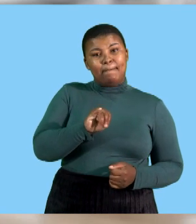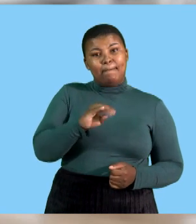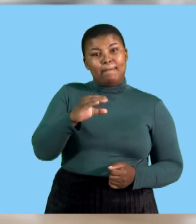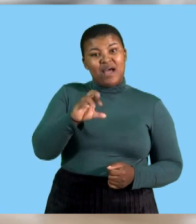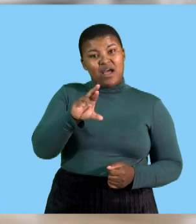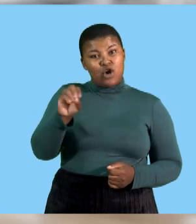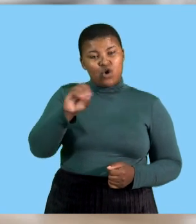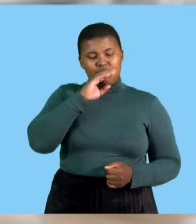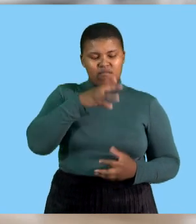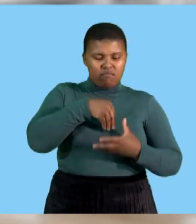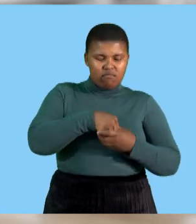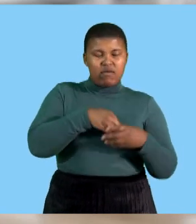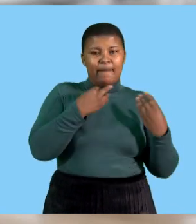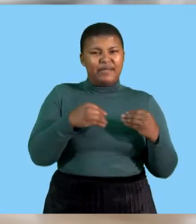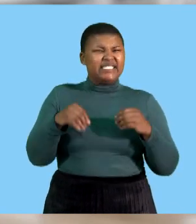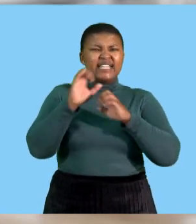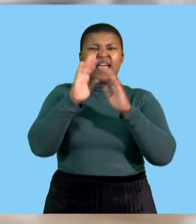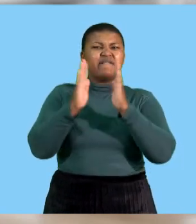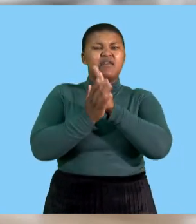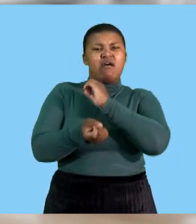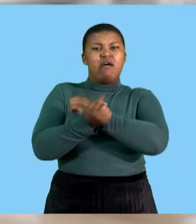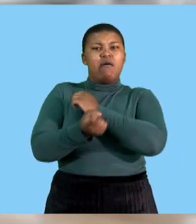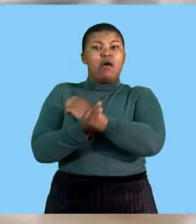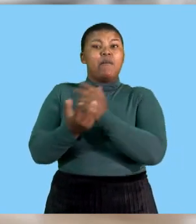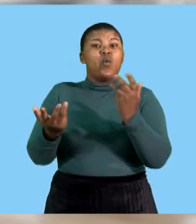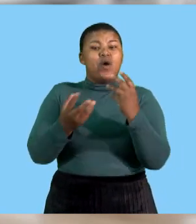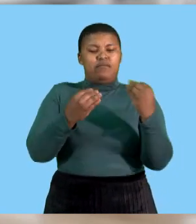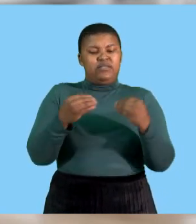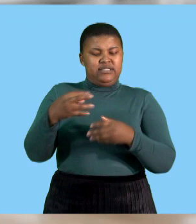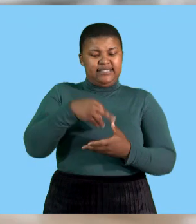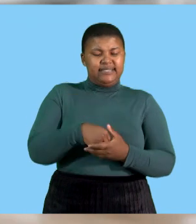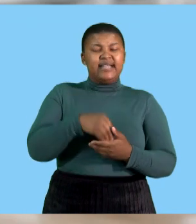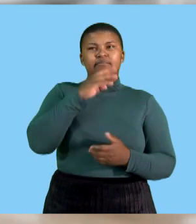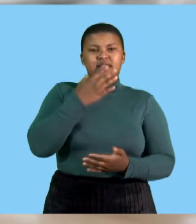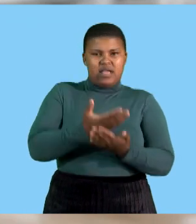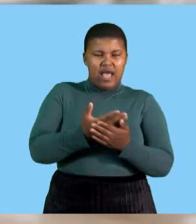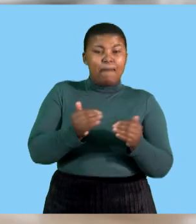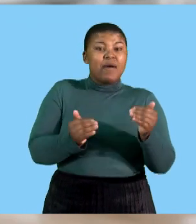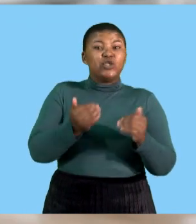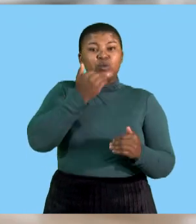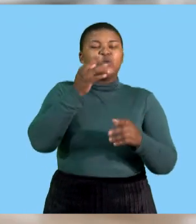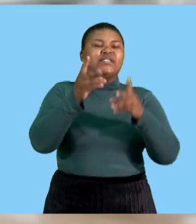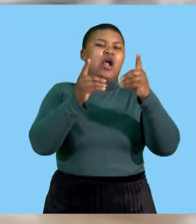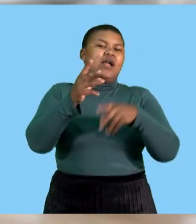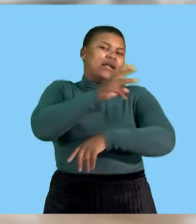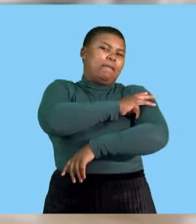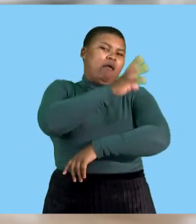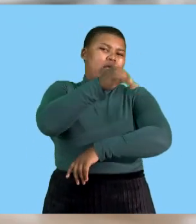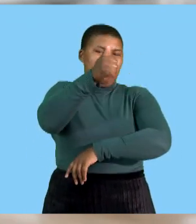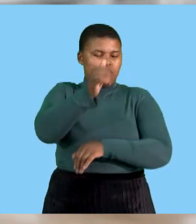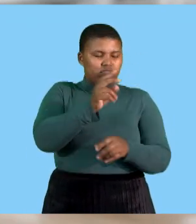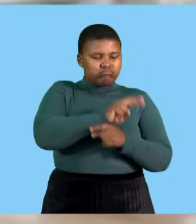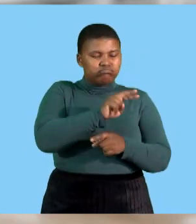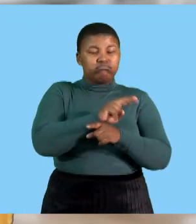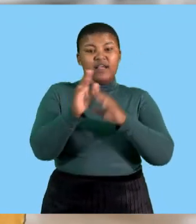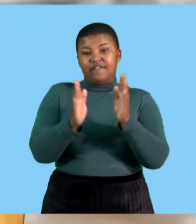the internal environment of the business, and it's everything that happens inside the business that can be managed by the directors.